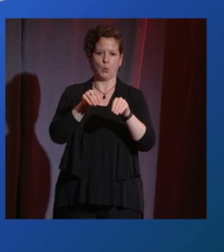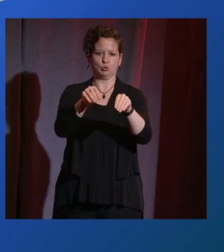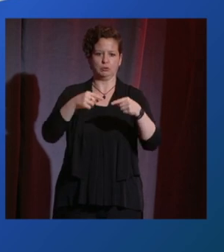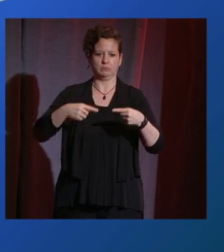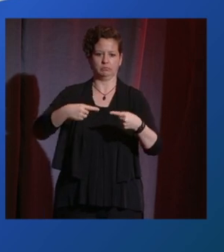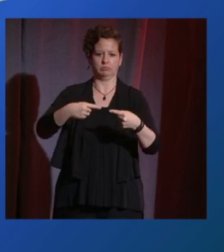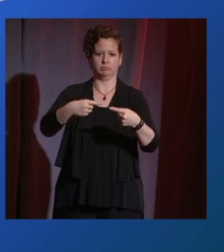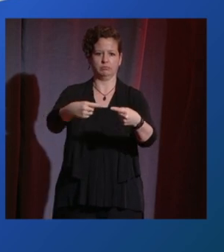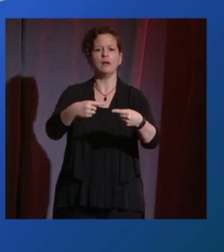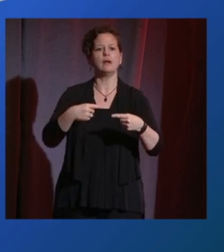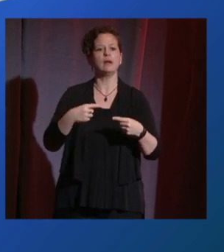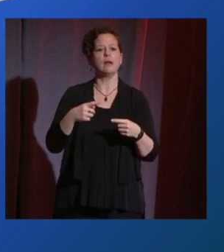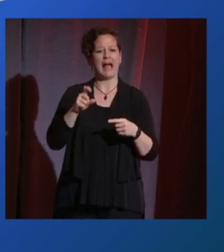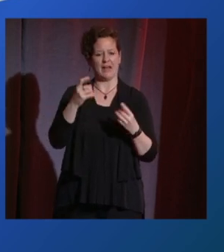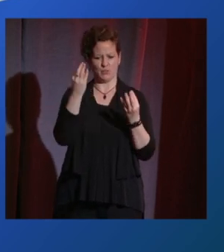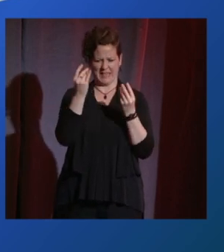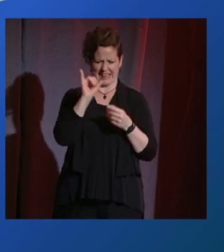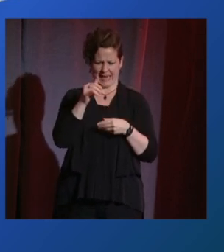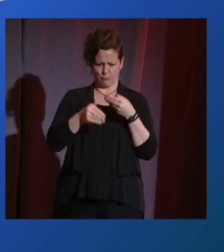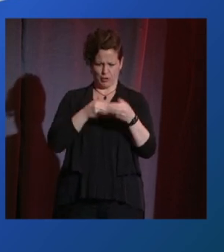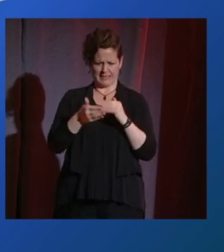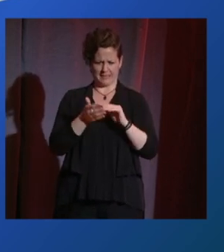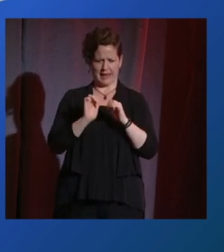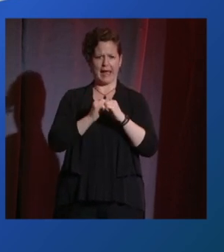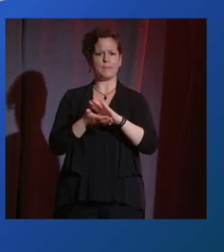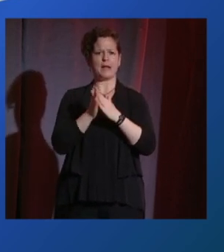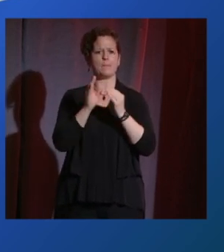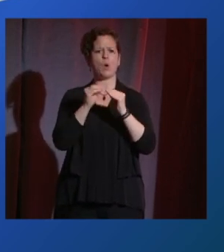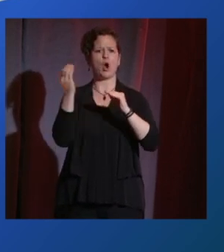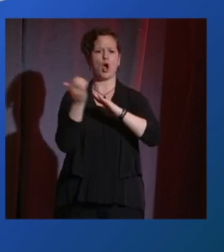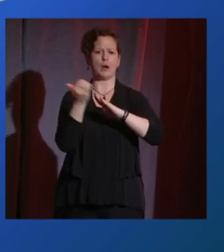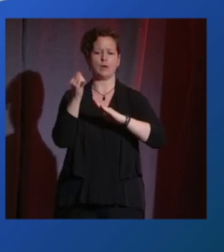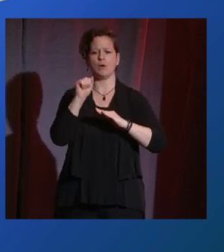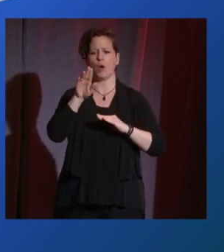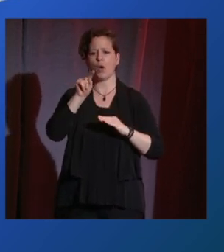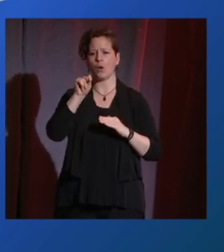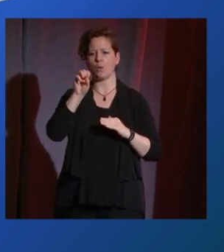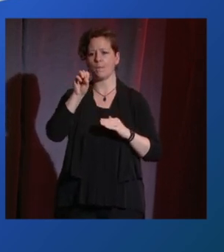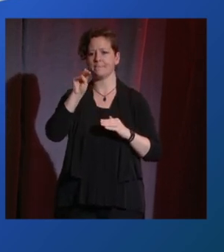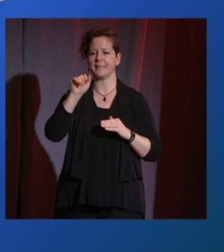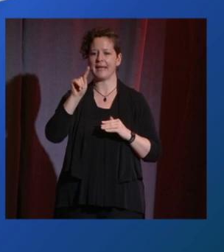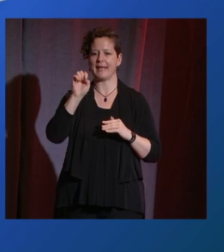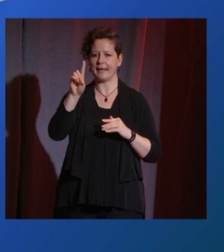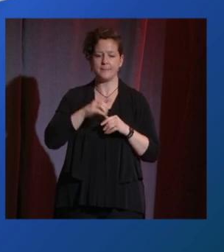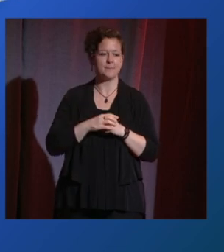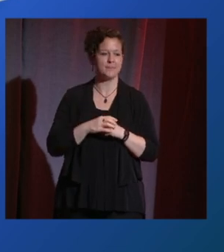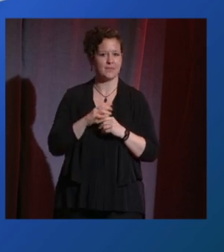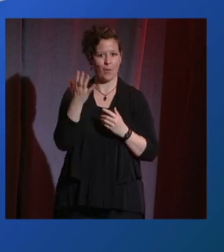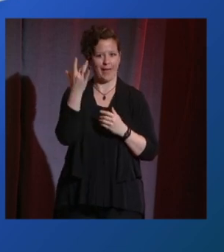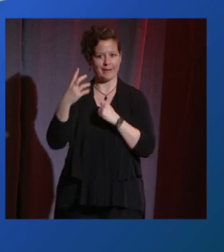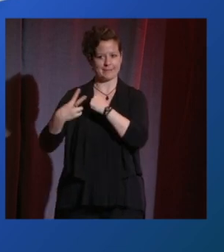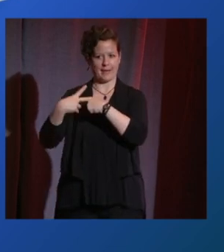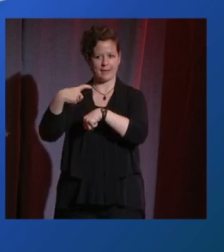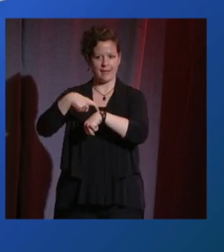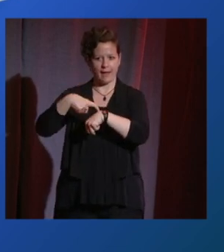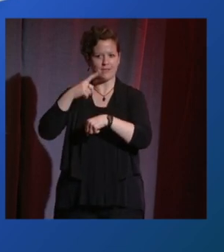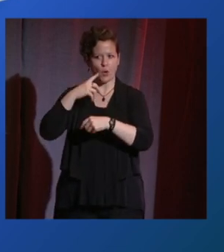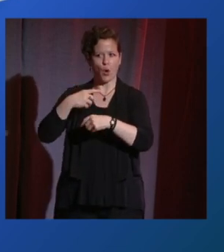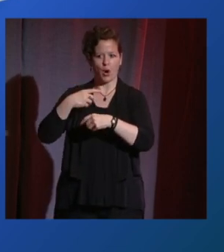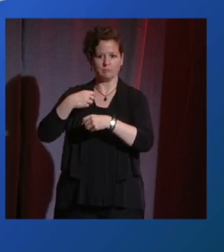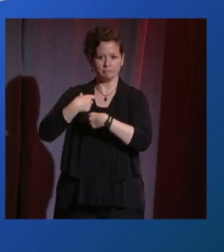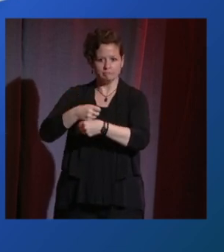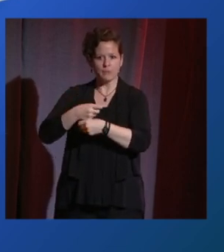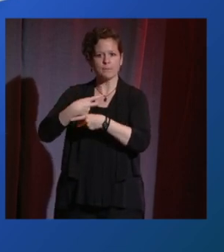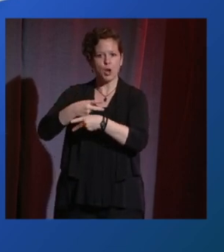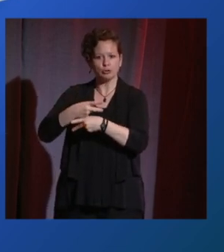ways to automate your processes um not only to save time for production on the front end but also to